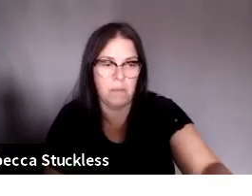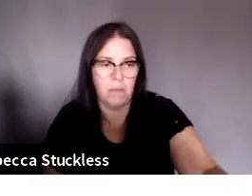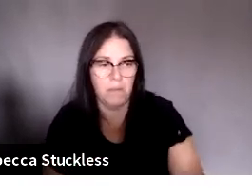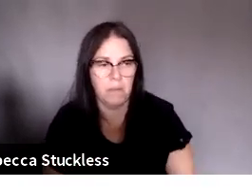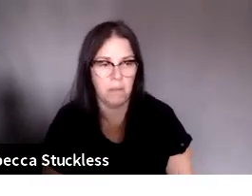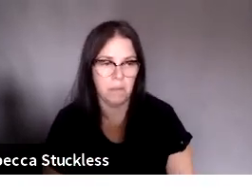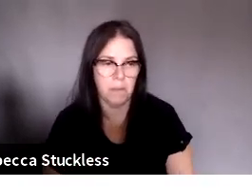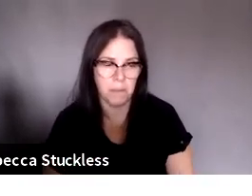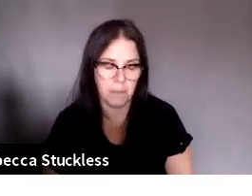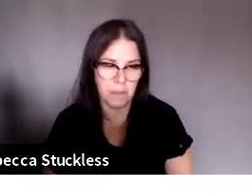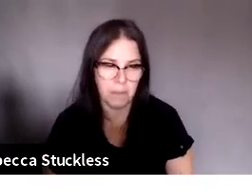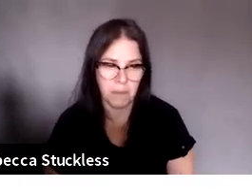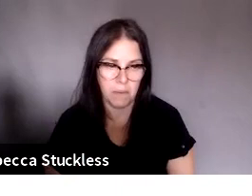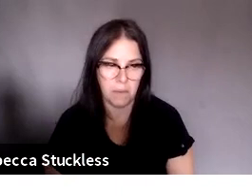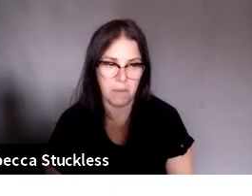Okay.